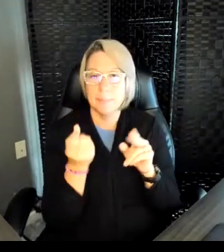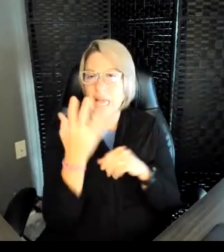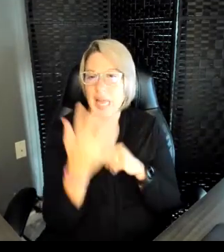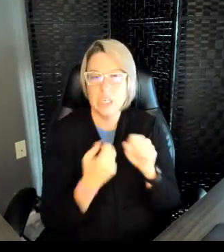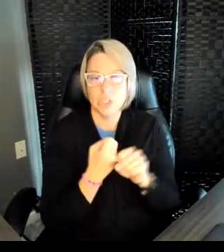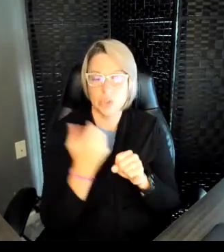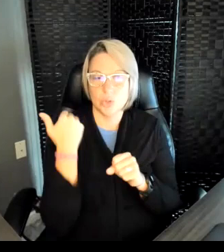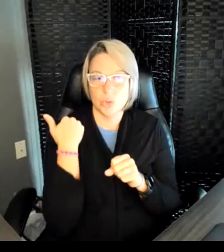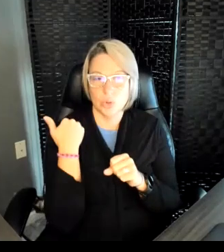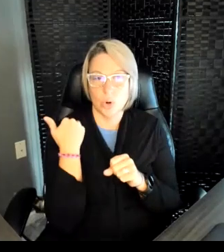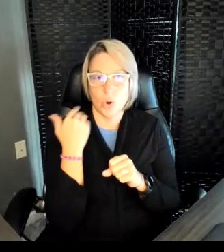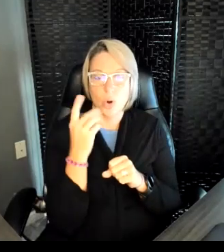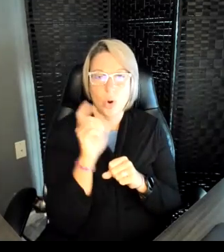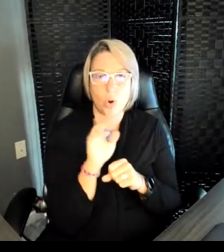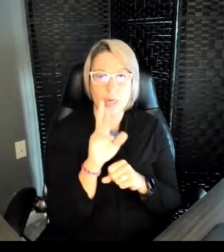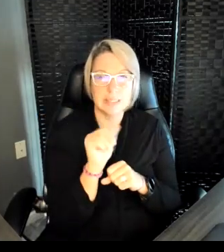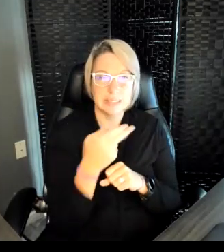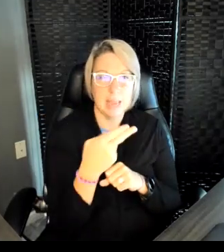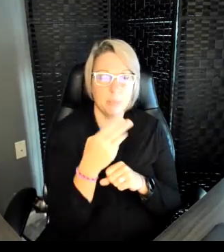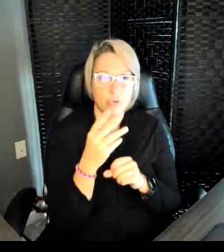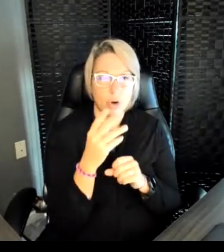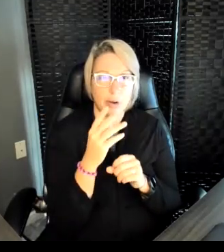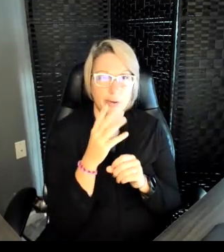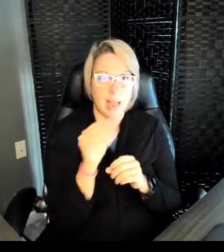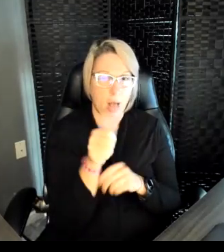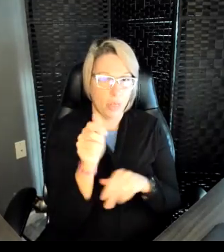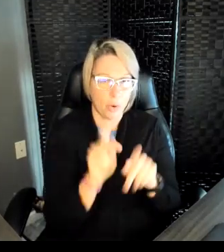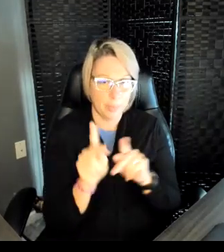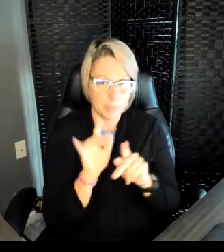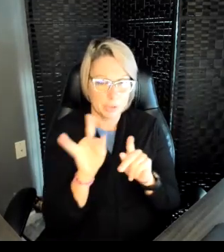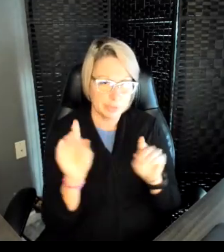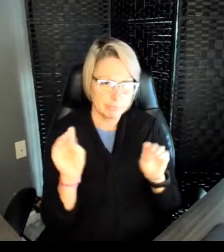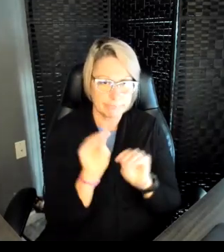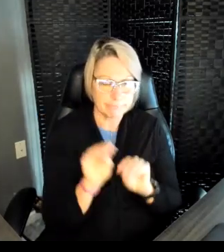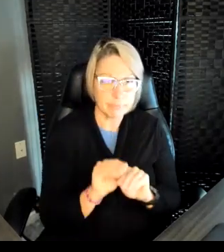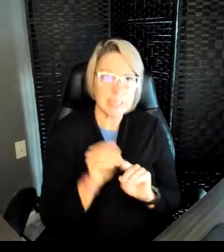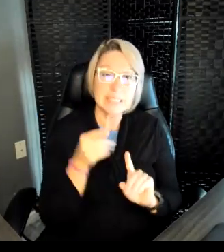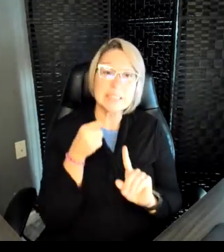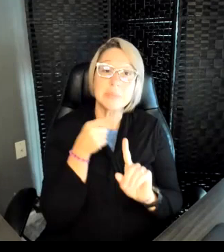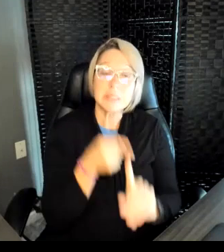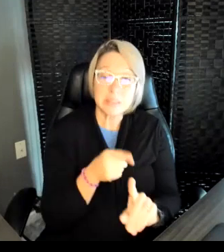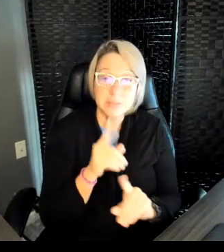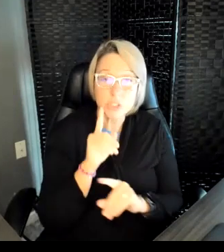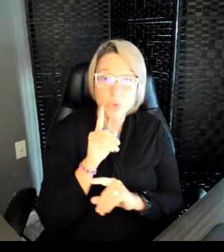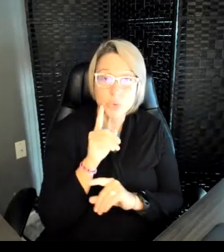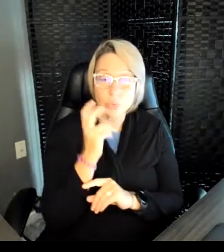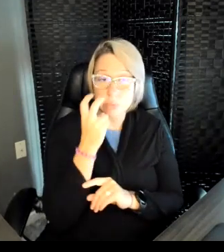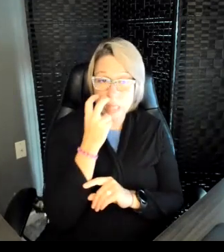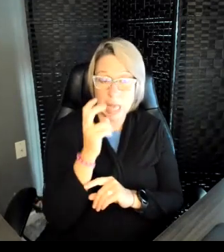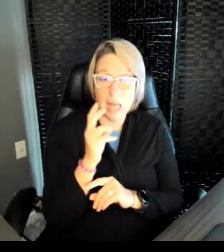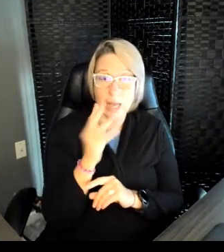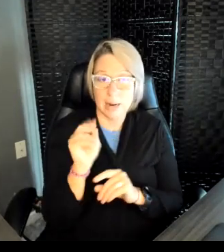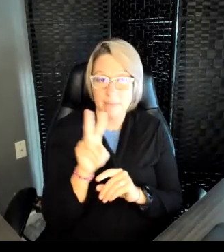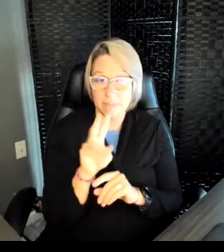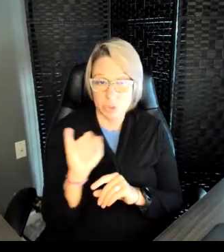Deborah Chen and some people put together some modules. So it's specific to blindness and visual impairment. But this is an eye doctor